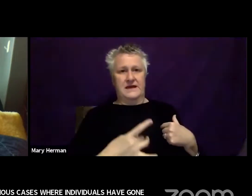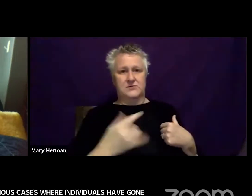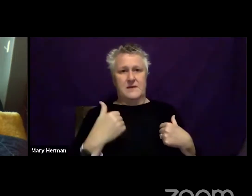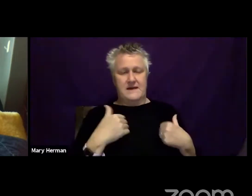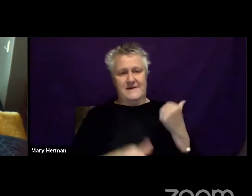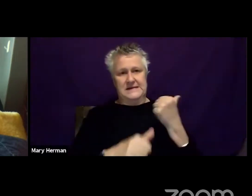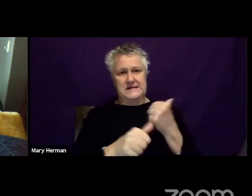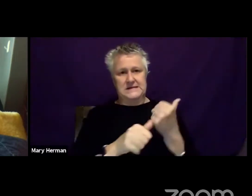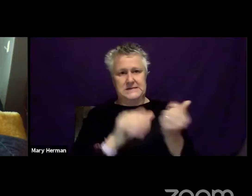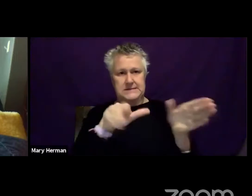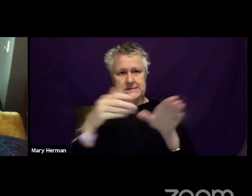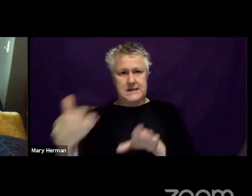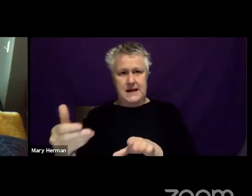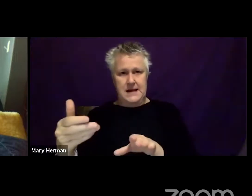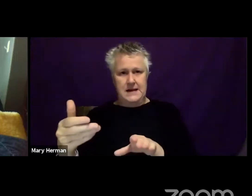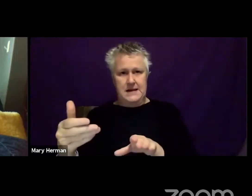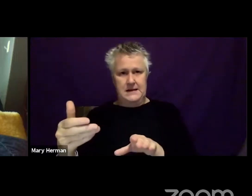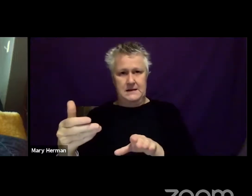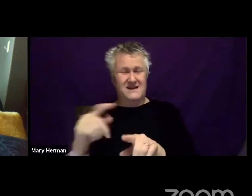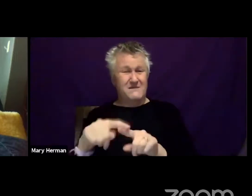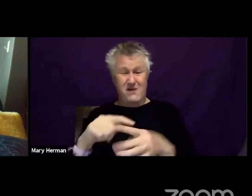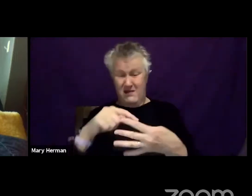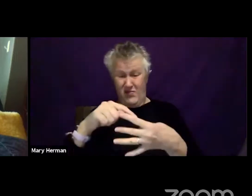have not been successful.